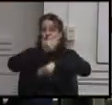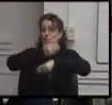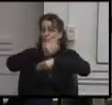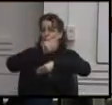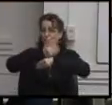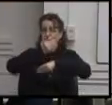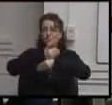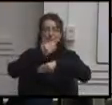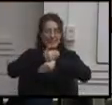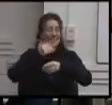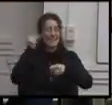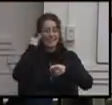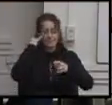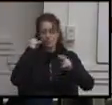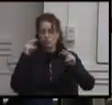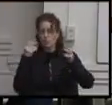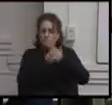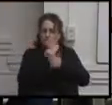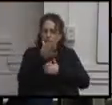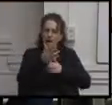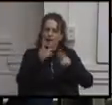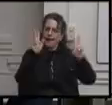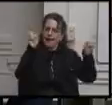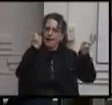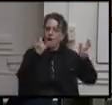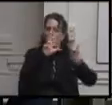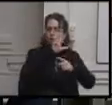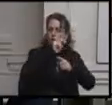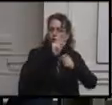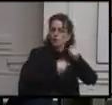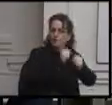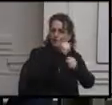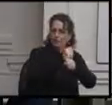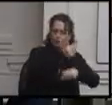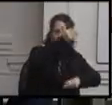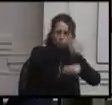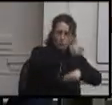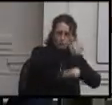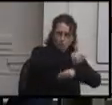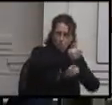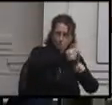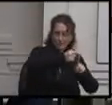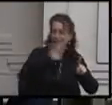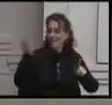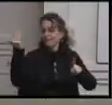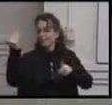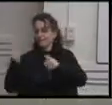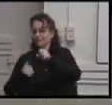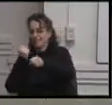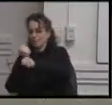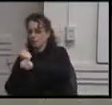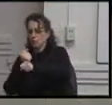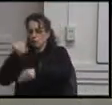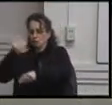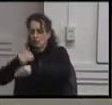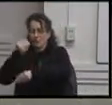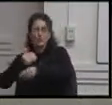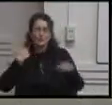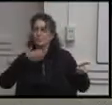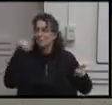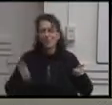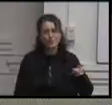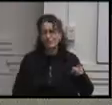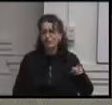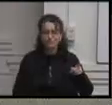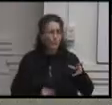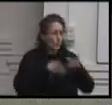So, and so it's not just like the wood doesn't fall off. You're losing because of the efficiency of the window. Good. They've